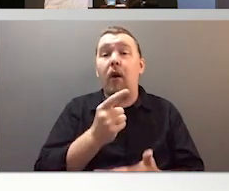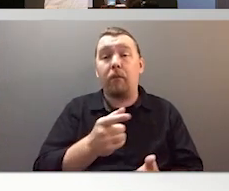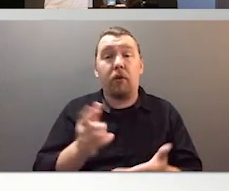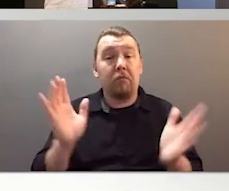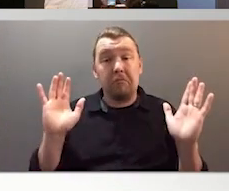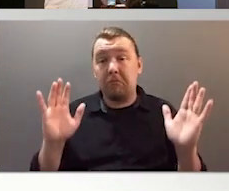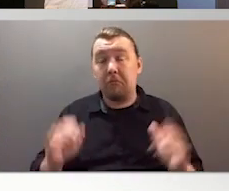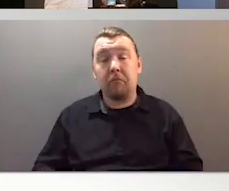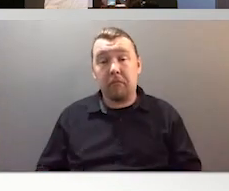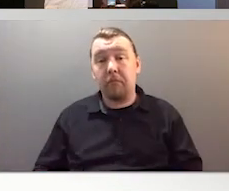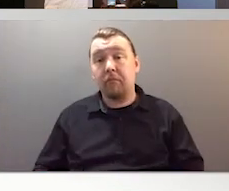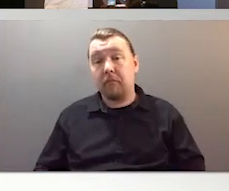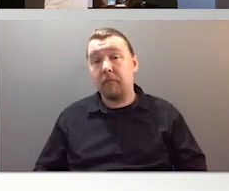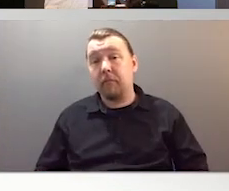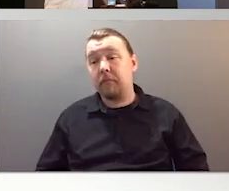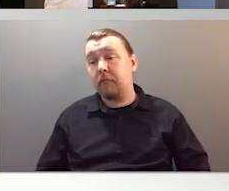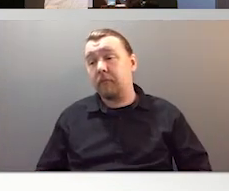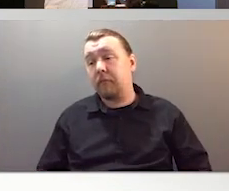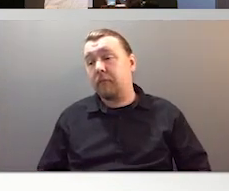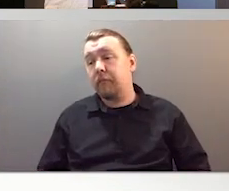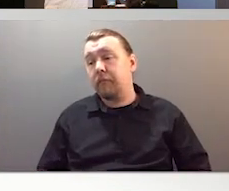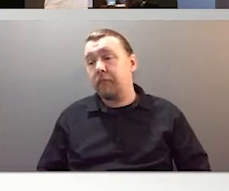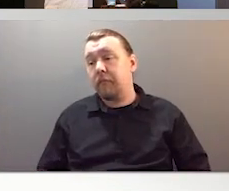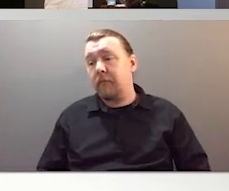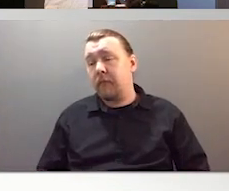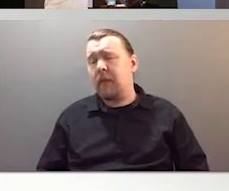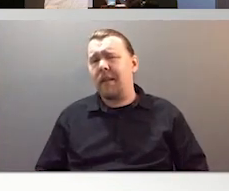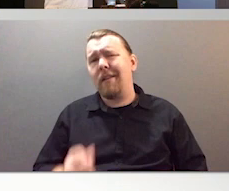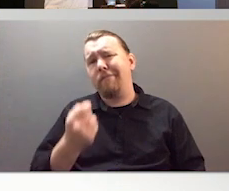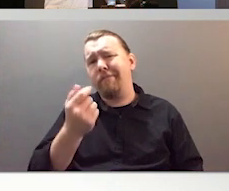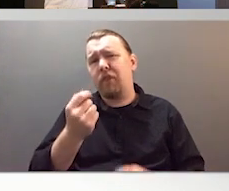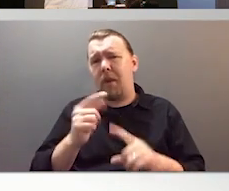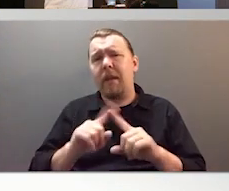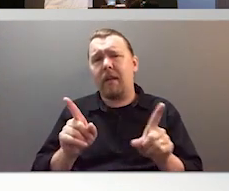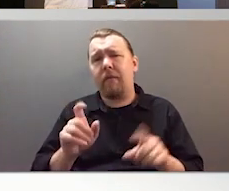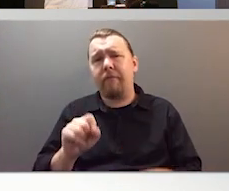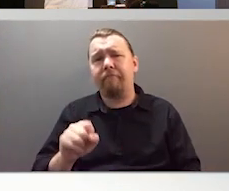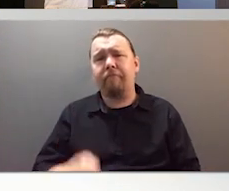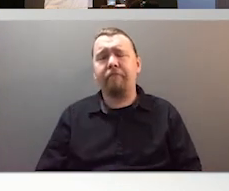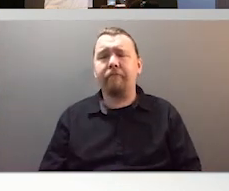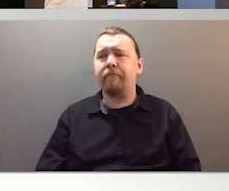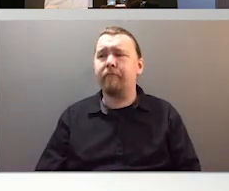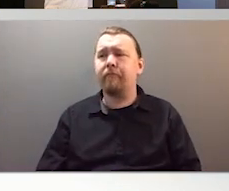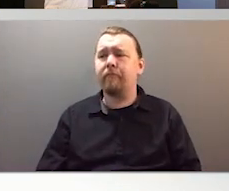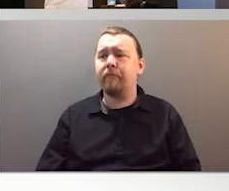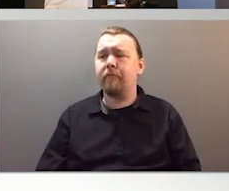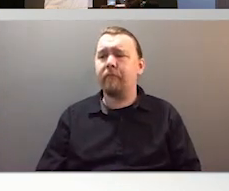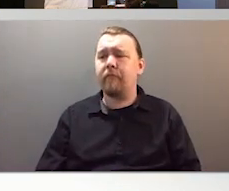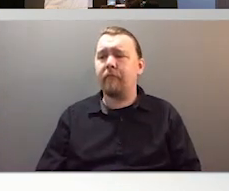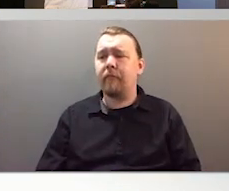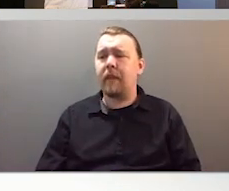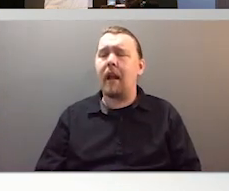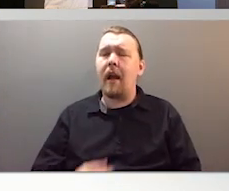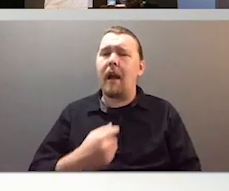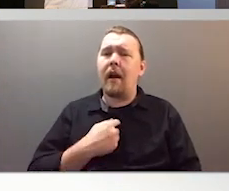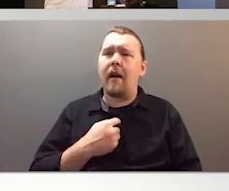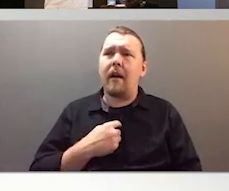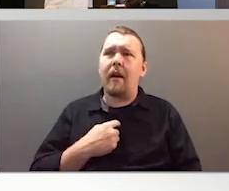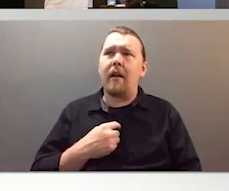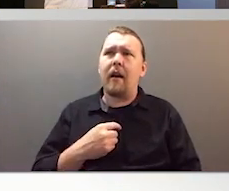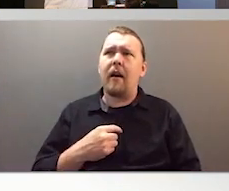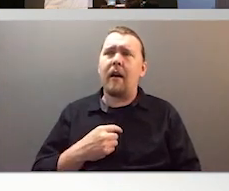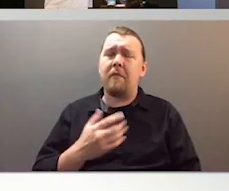I look at things a little bit different. And it's probably because I grew up with a brother who was nonverbal. I had a lot of one-sided conversations.